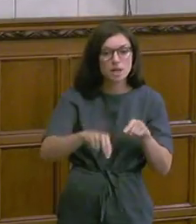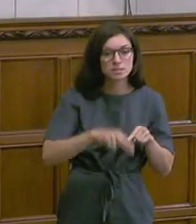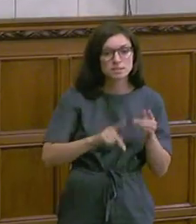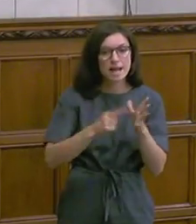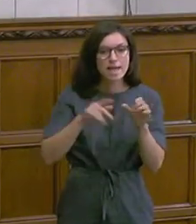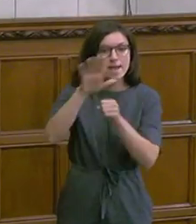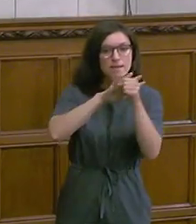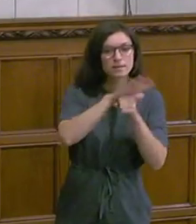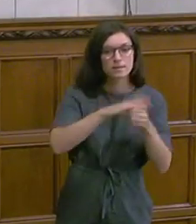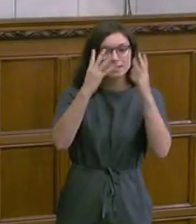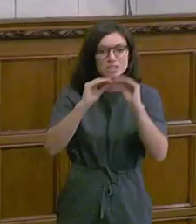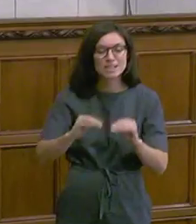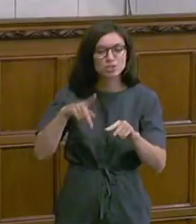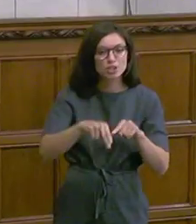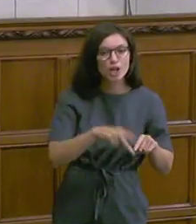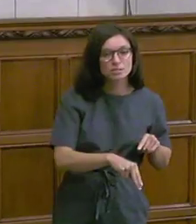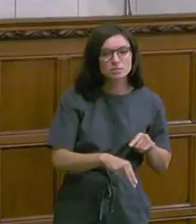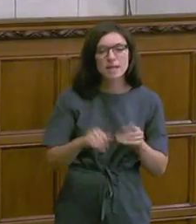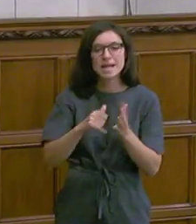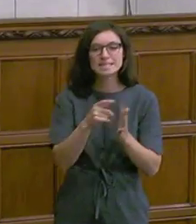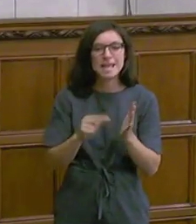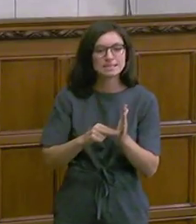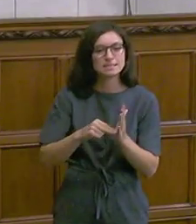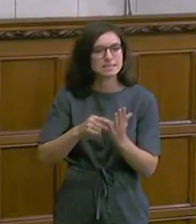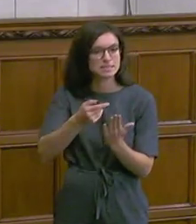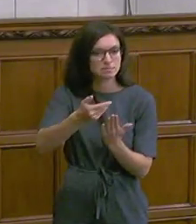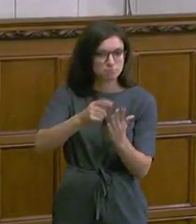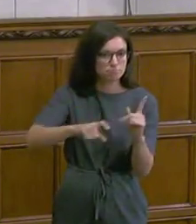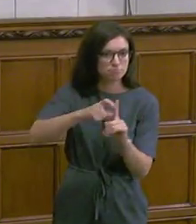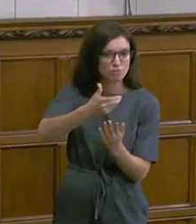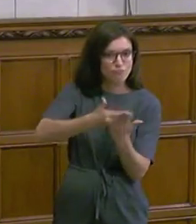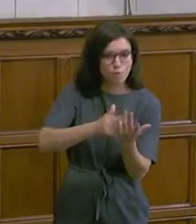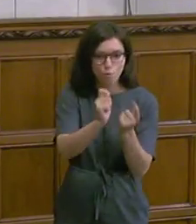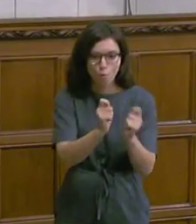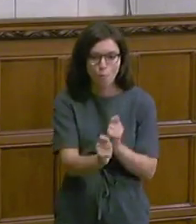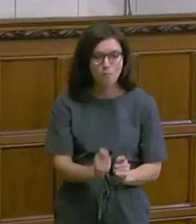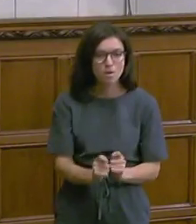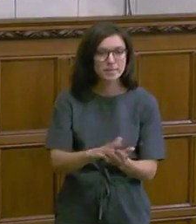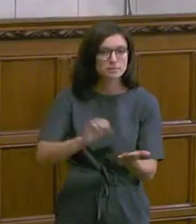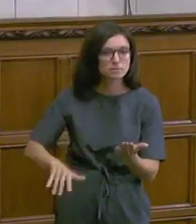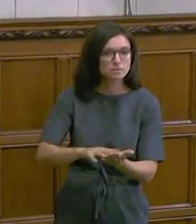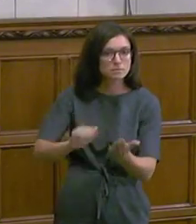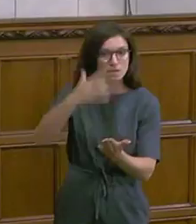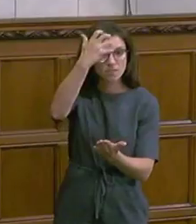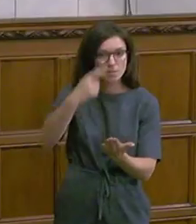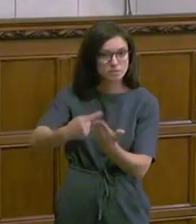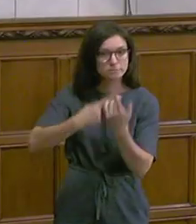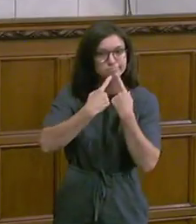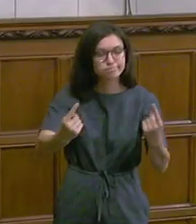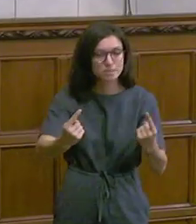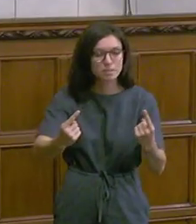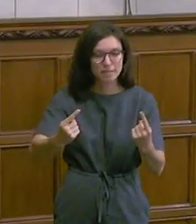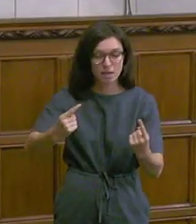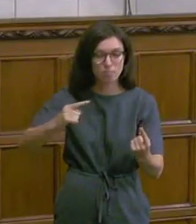cuts, shambolic rollout of SEND reforms and unfettered off-rolling have led to what the National